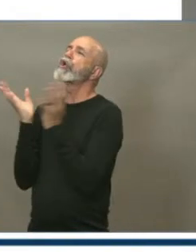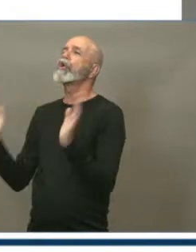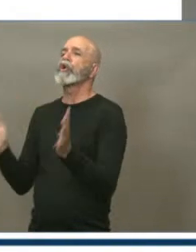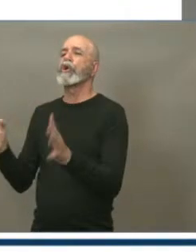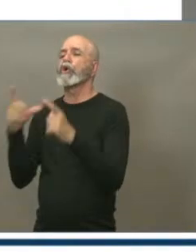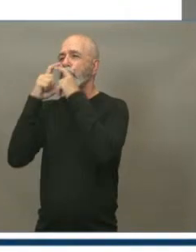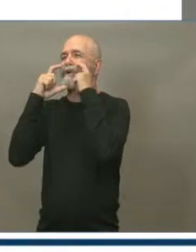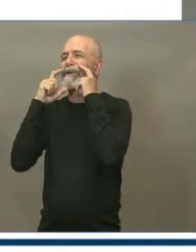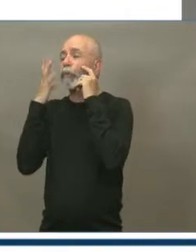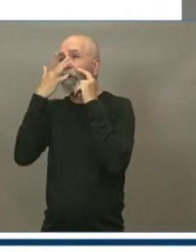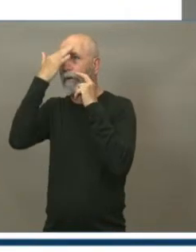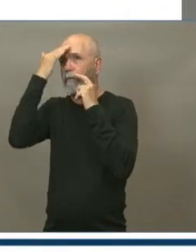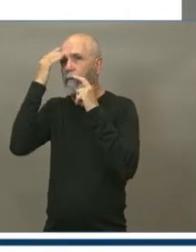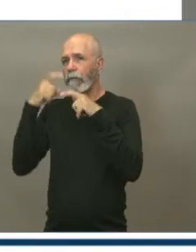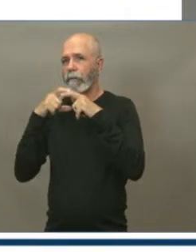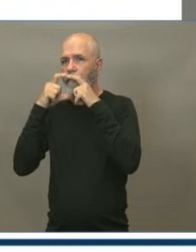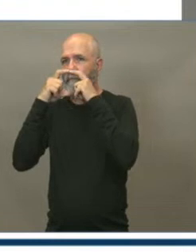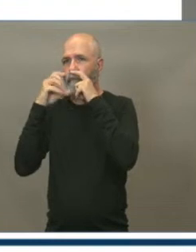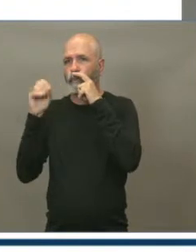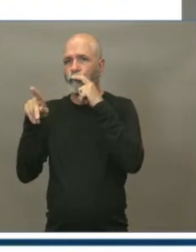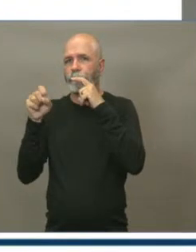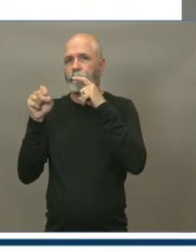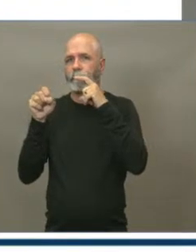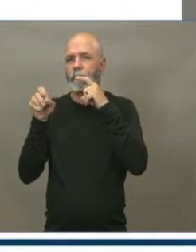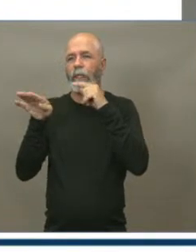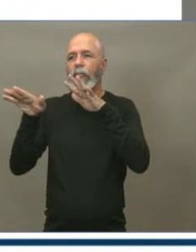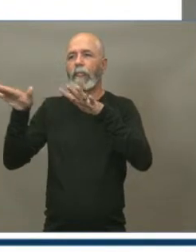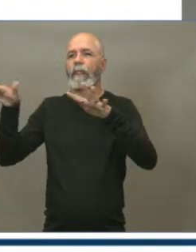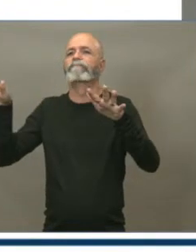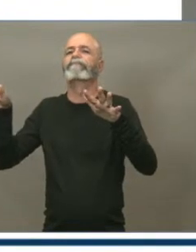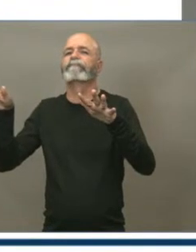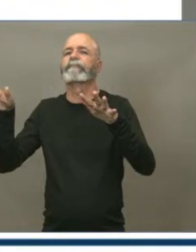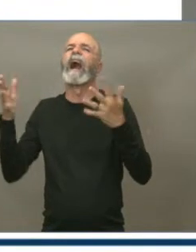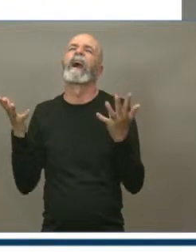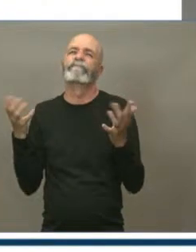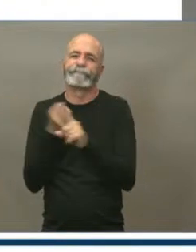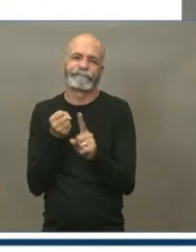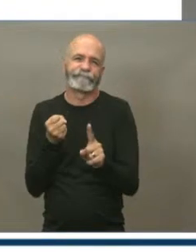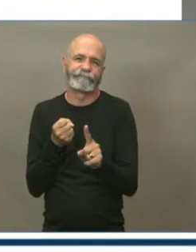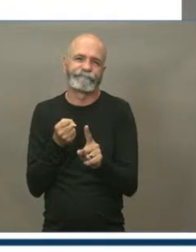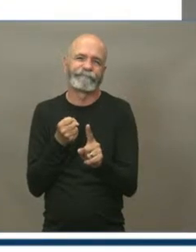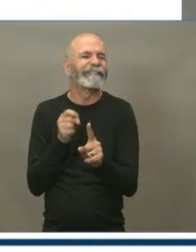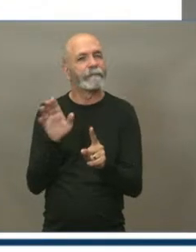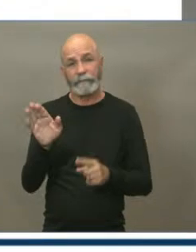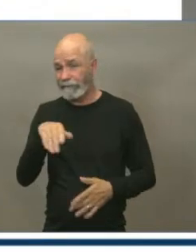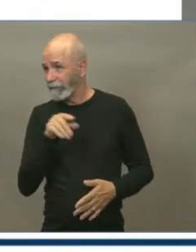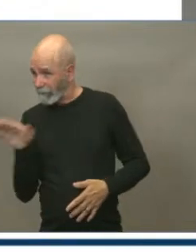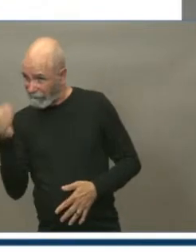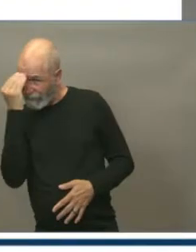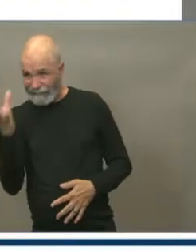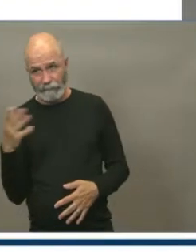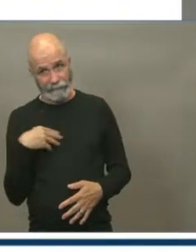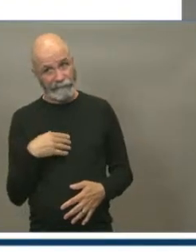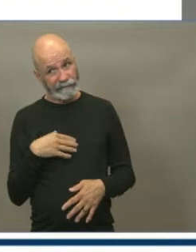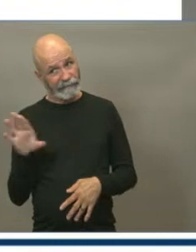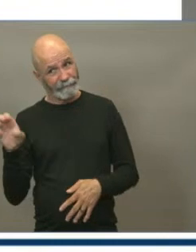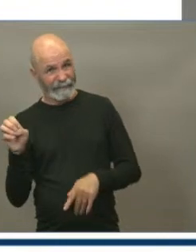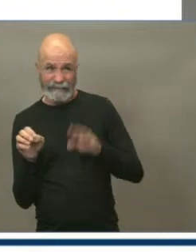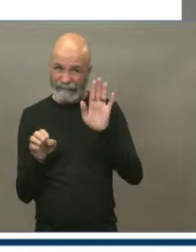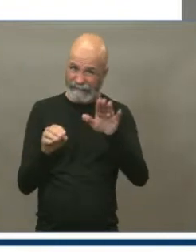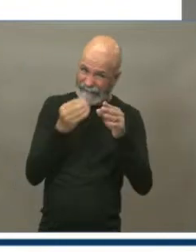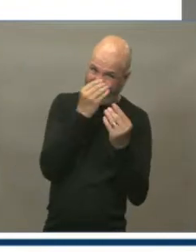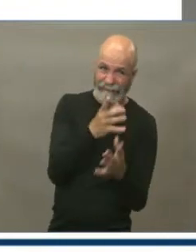lots of exposure. So we continue to work with a variety, all these workplaces around outbreaks, but also all through